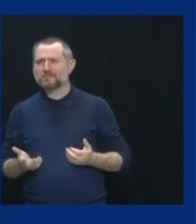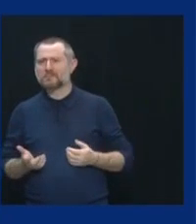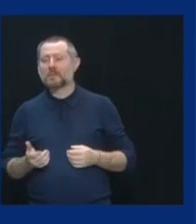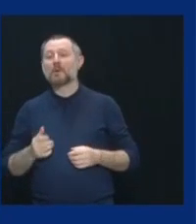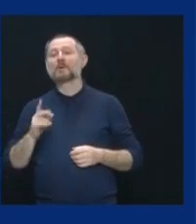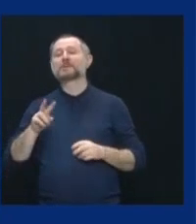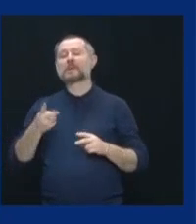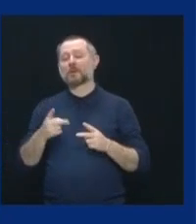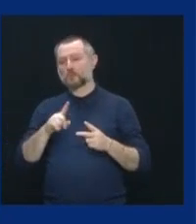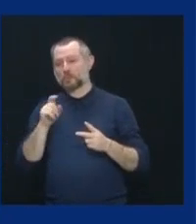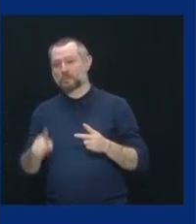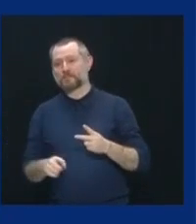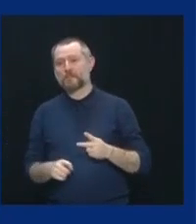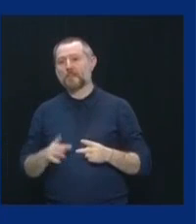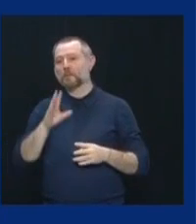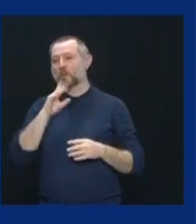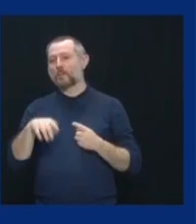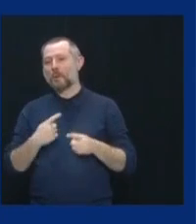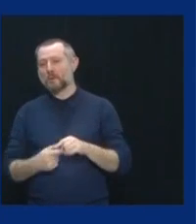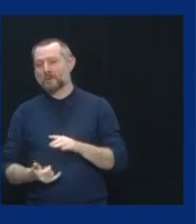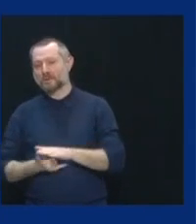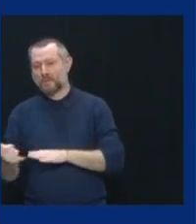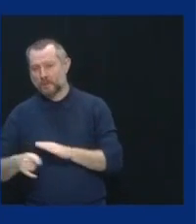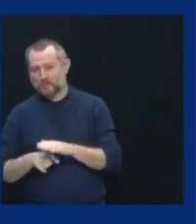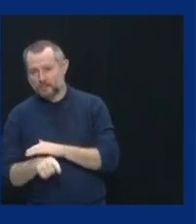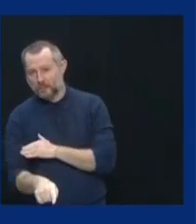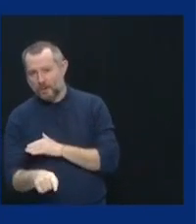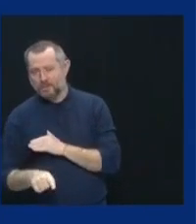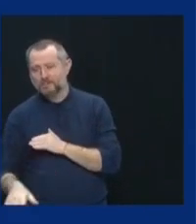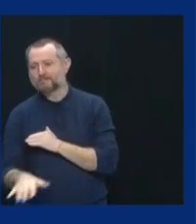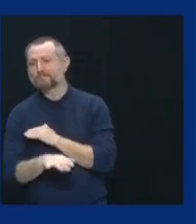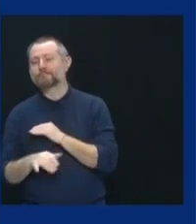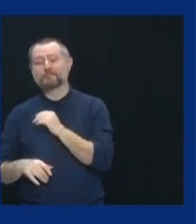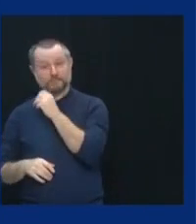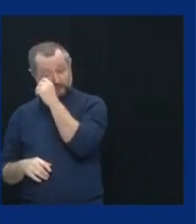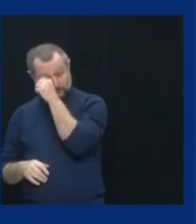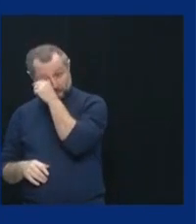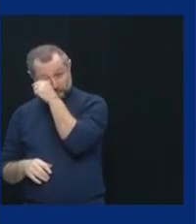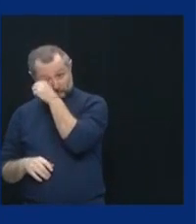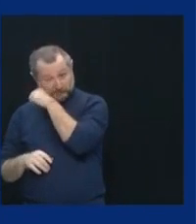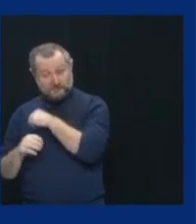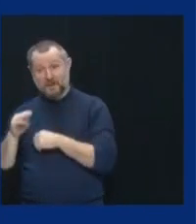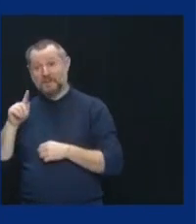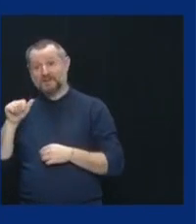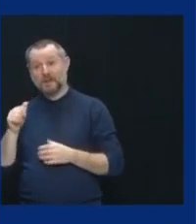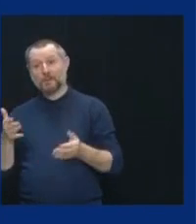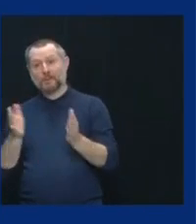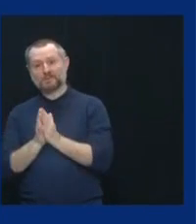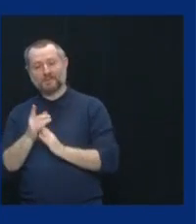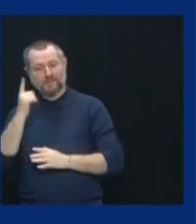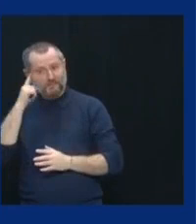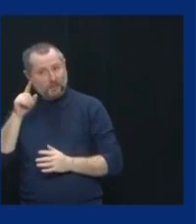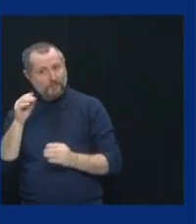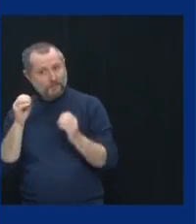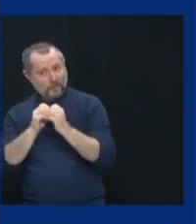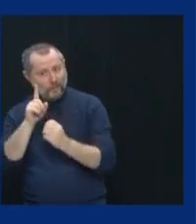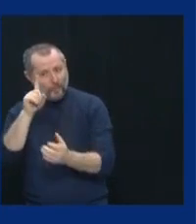Secondly, on subways, I know the MTA's request for an additional 1,000